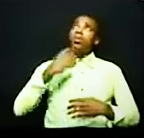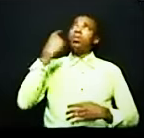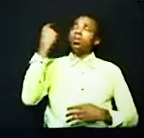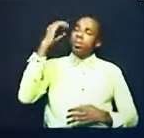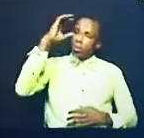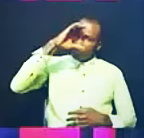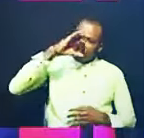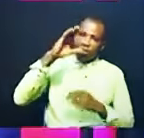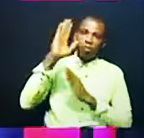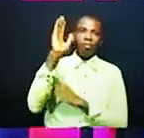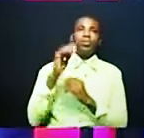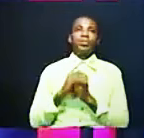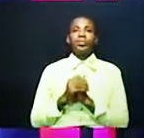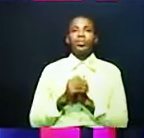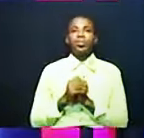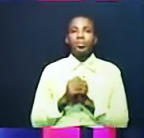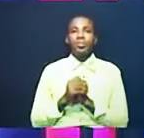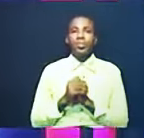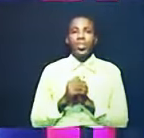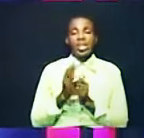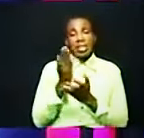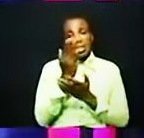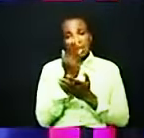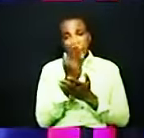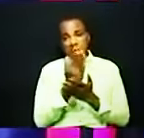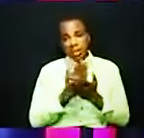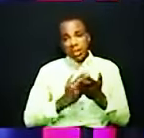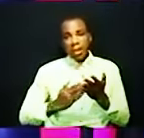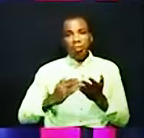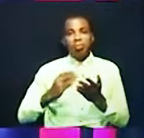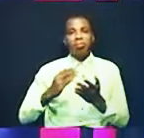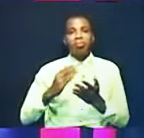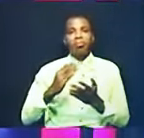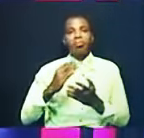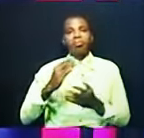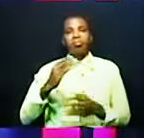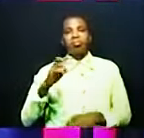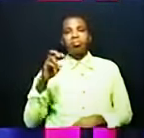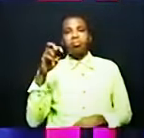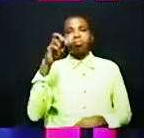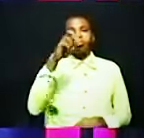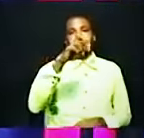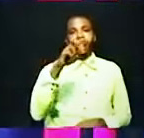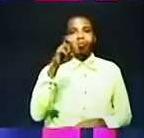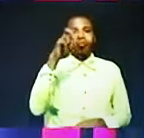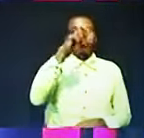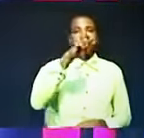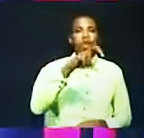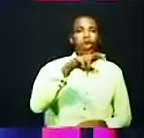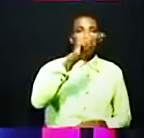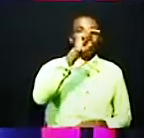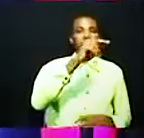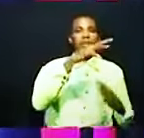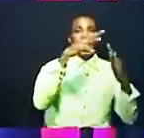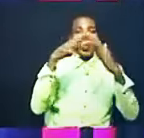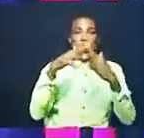Some of them found themselves in North America, New England, to be specific.